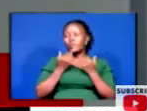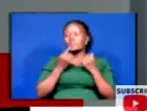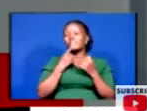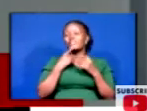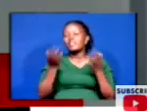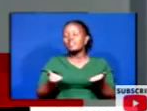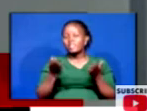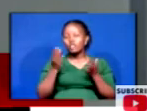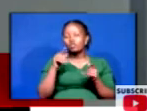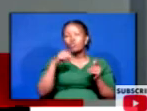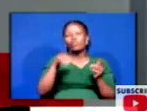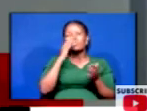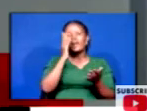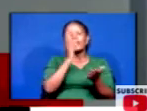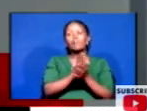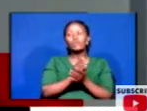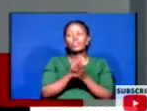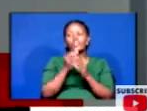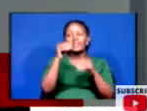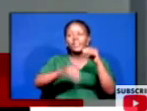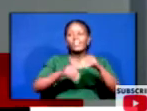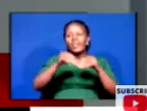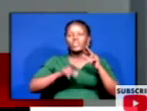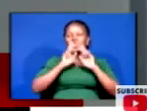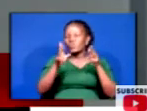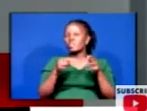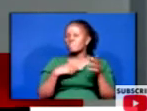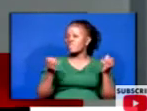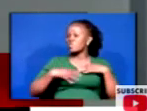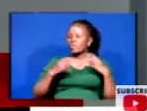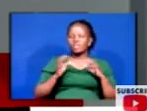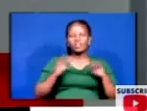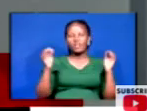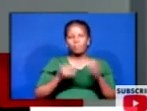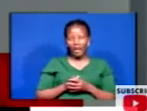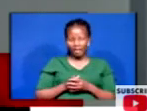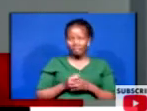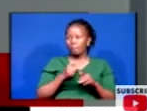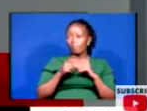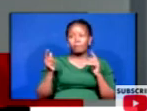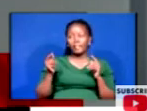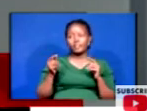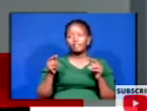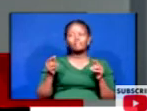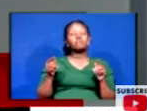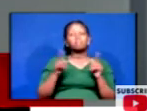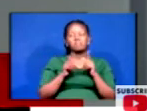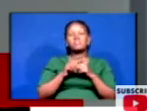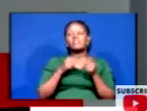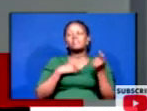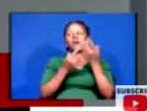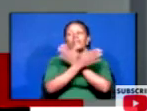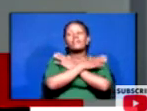election results, I reiterate again that I'm not surprised. But again, this is against all odds. Mm-hmm. So like my friend here has